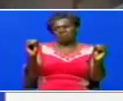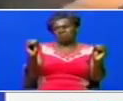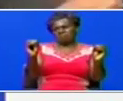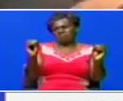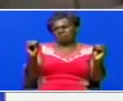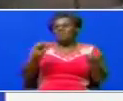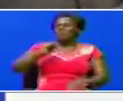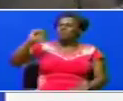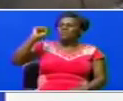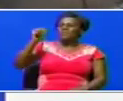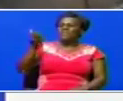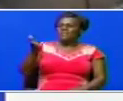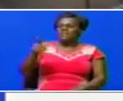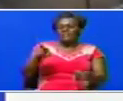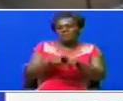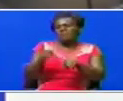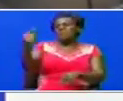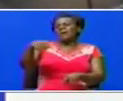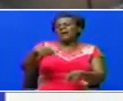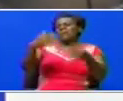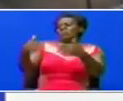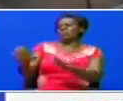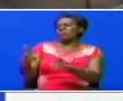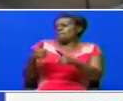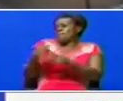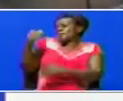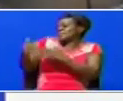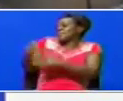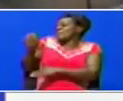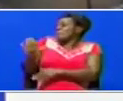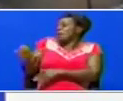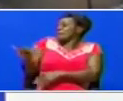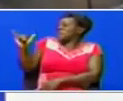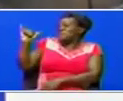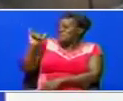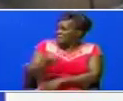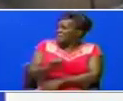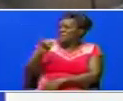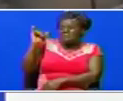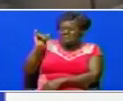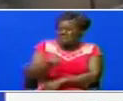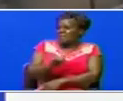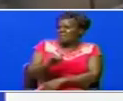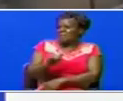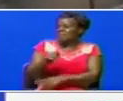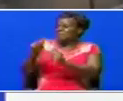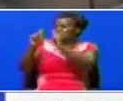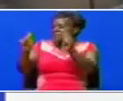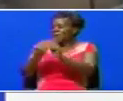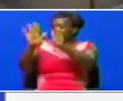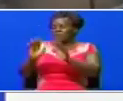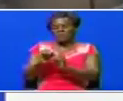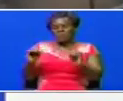We politicians, again, also come and go. But your neighbor is your neighbor, regardless of their ethnicity,